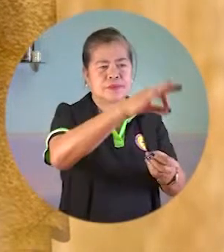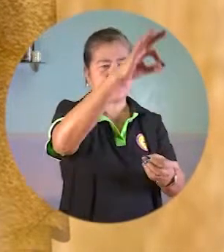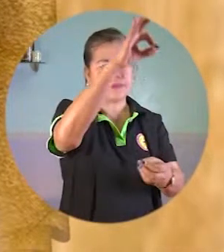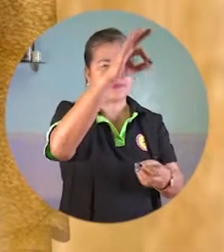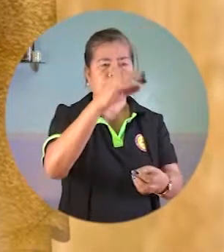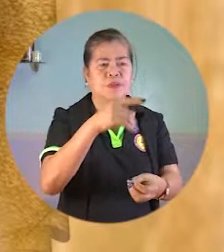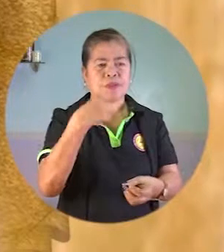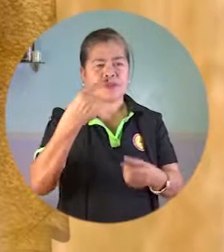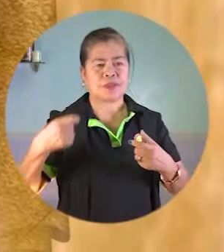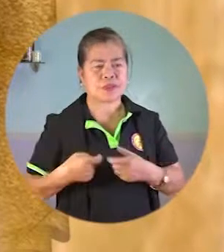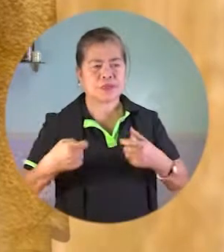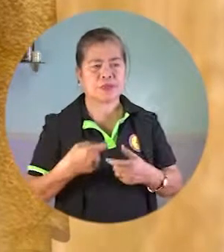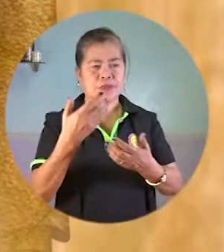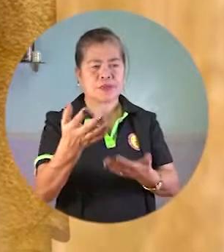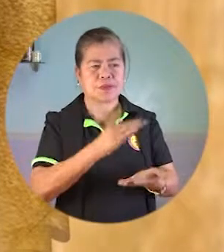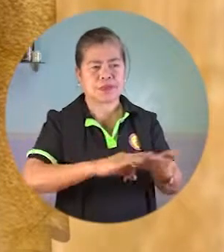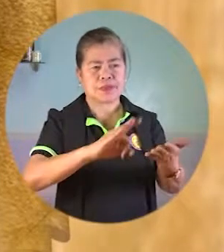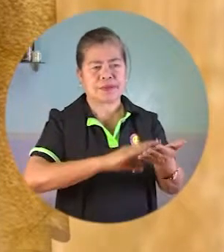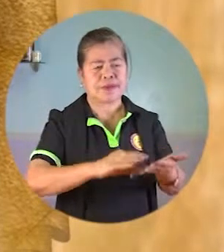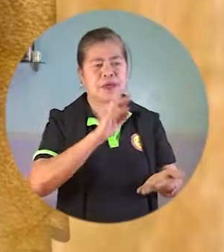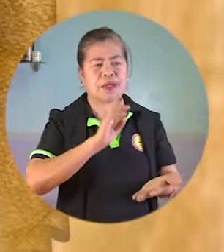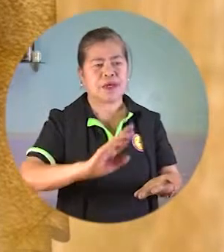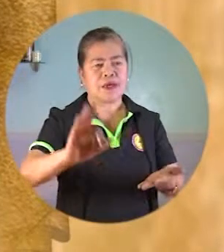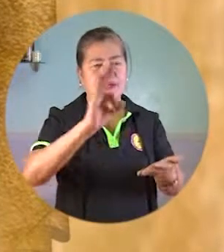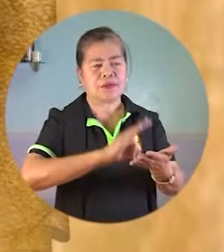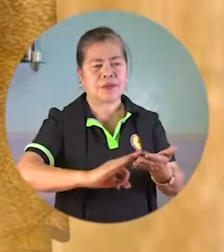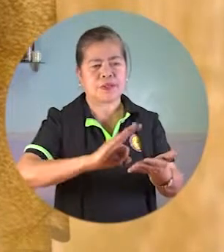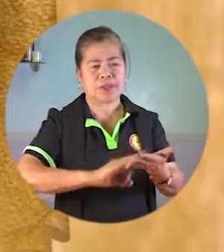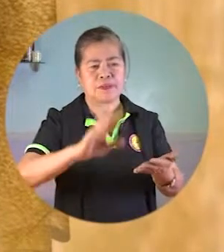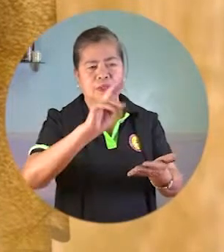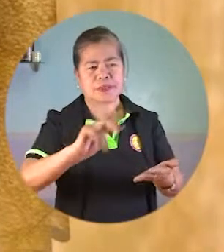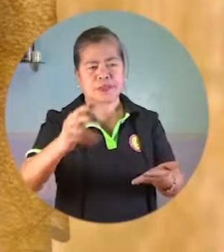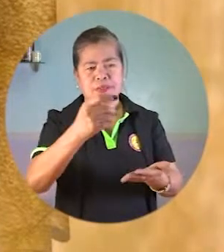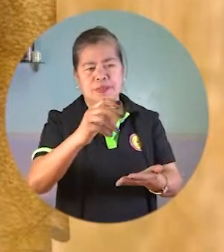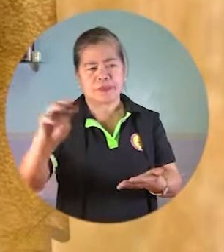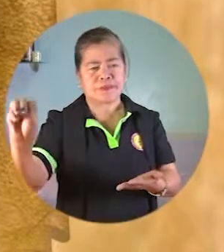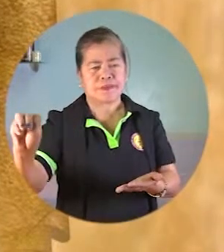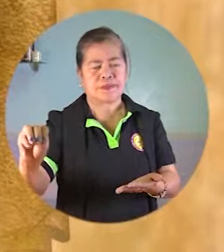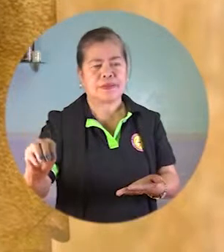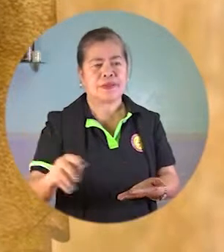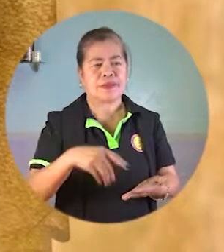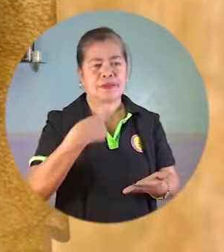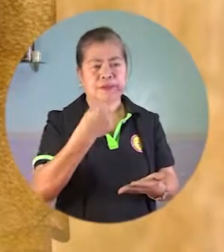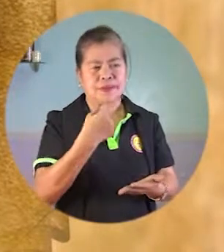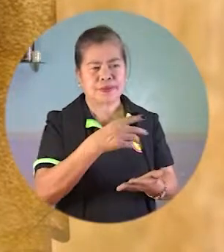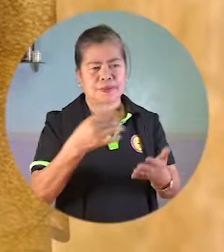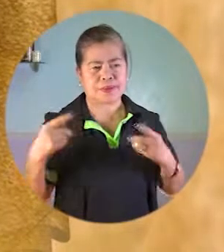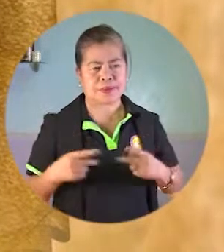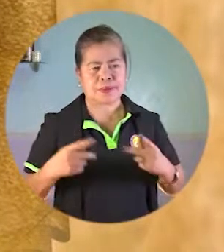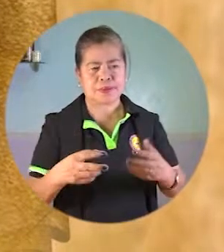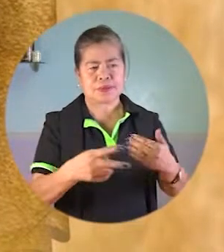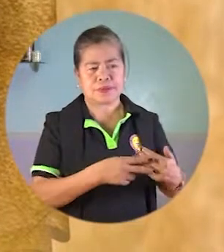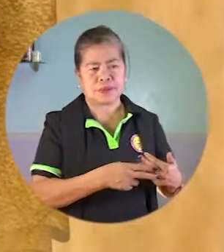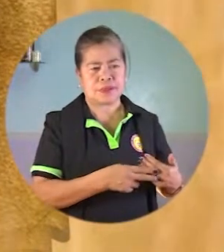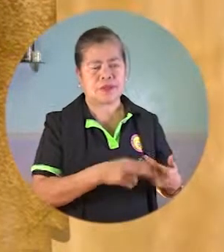the Holy Spirit, whose sins you forgive are forgiven them, and whose sins